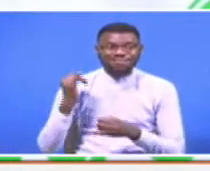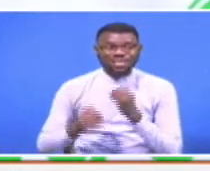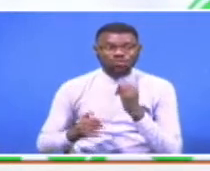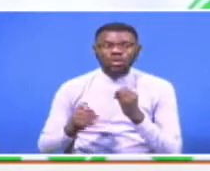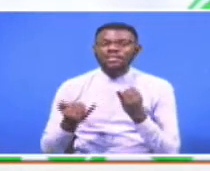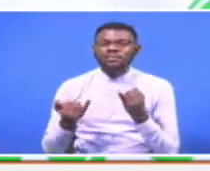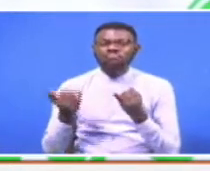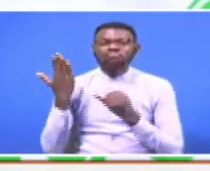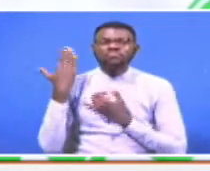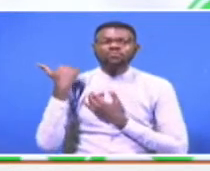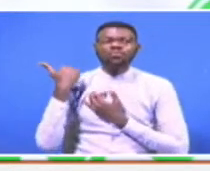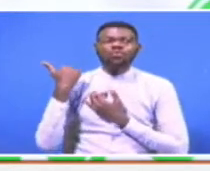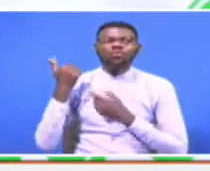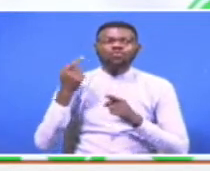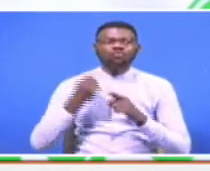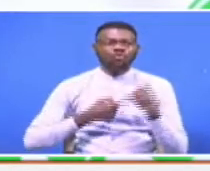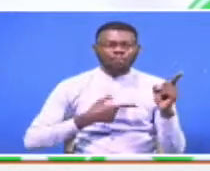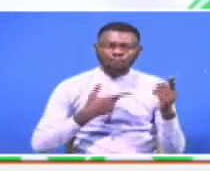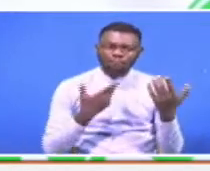bile tulitoka school game,